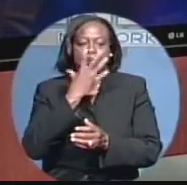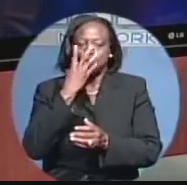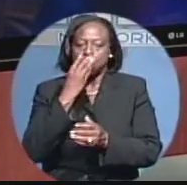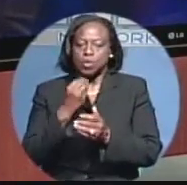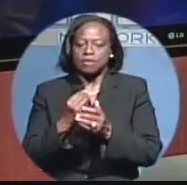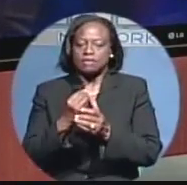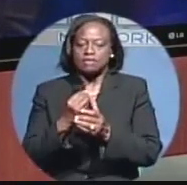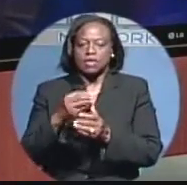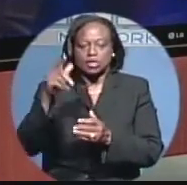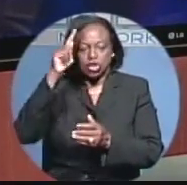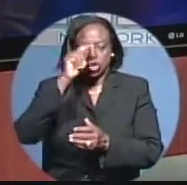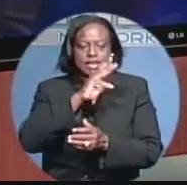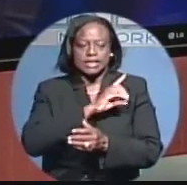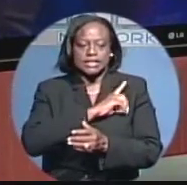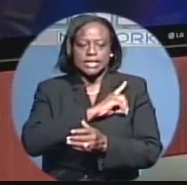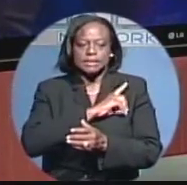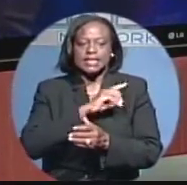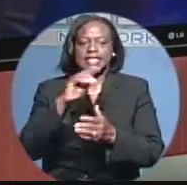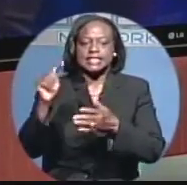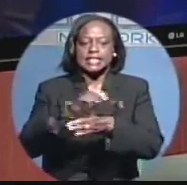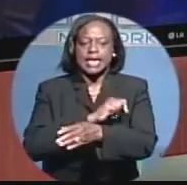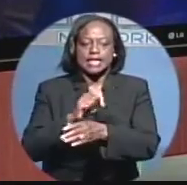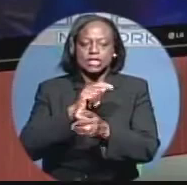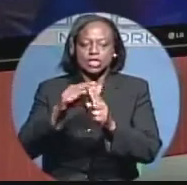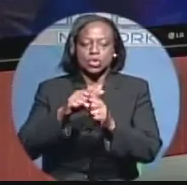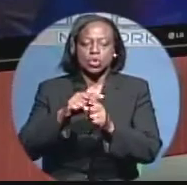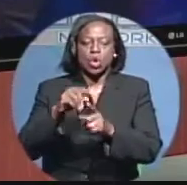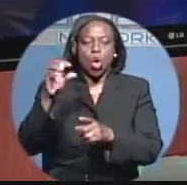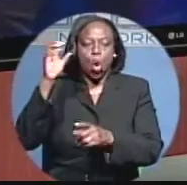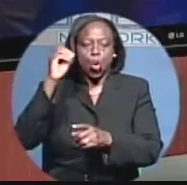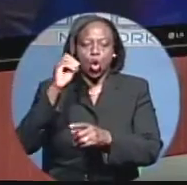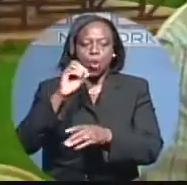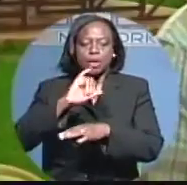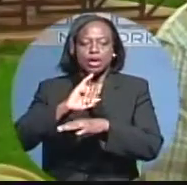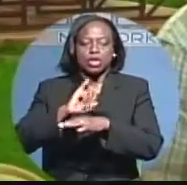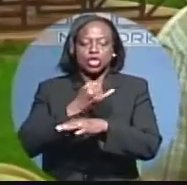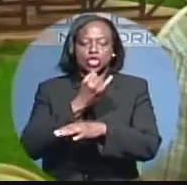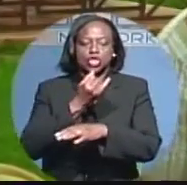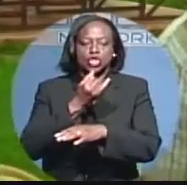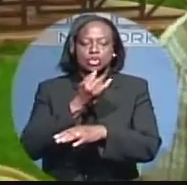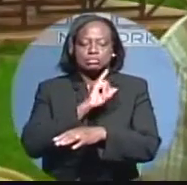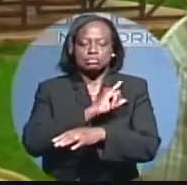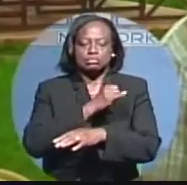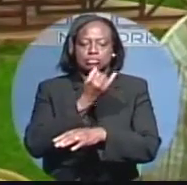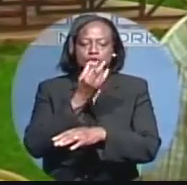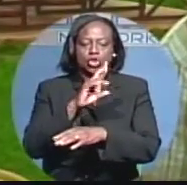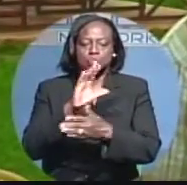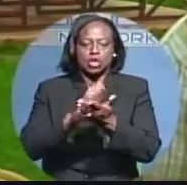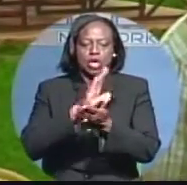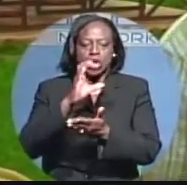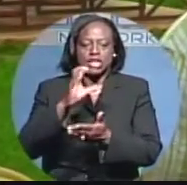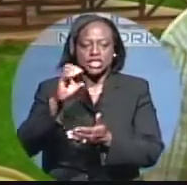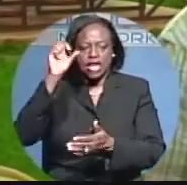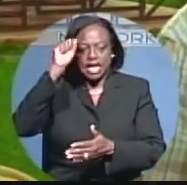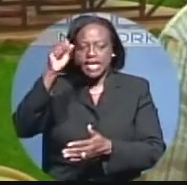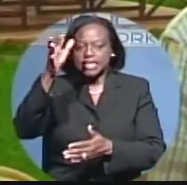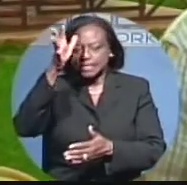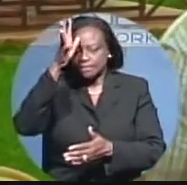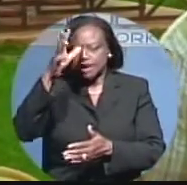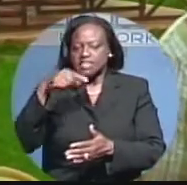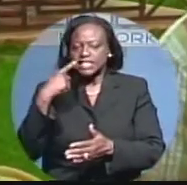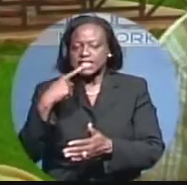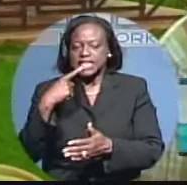taking his talents to Northern Oklahoma Junior College this fall. His father told me that, you know, he is committed to sending